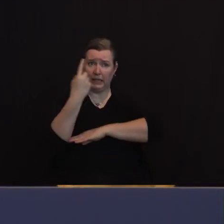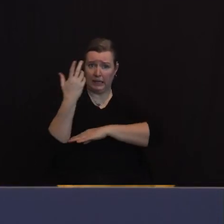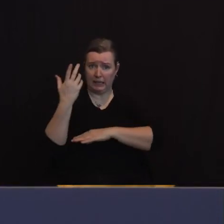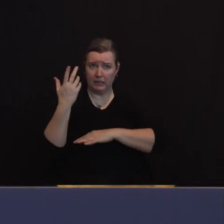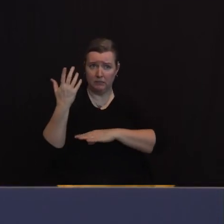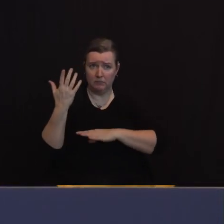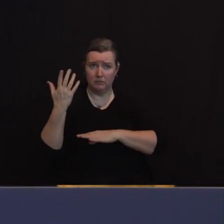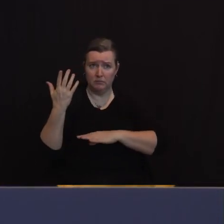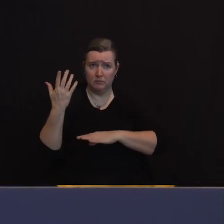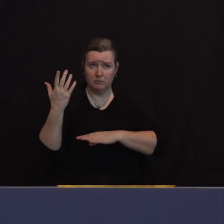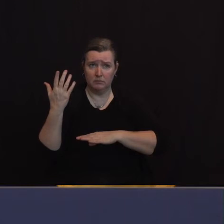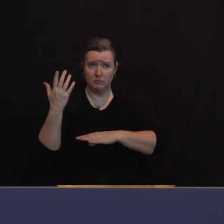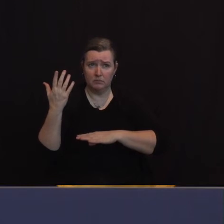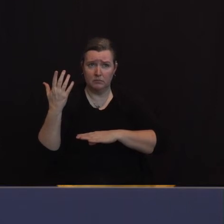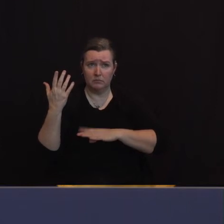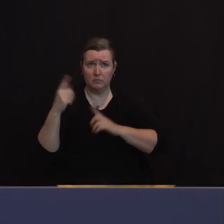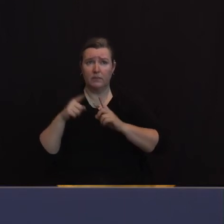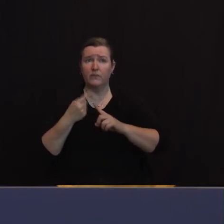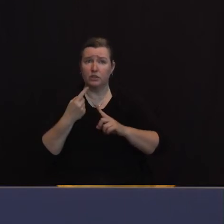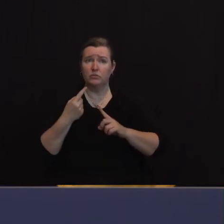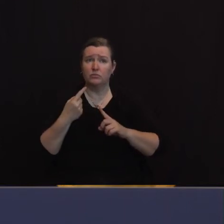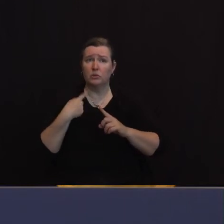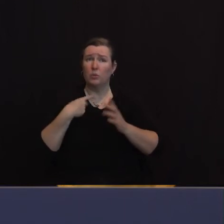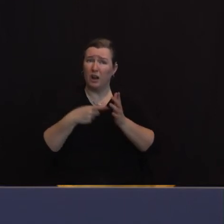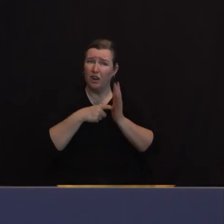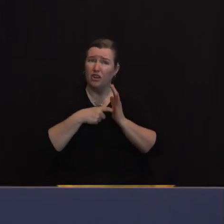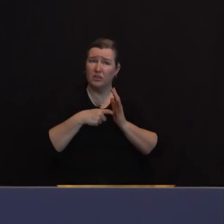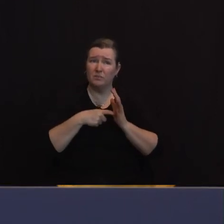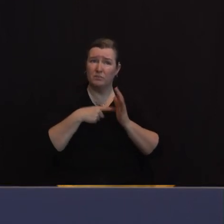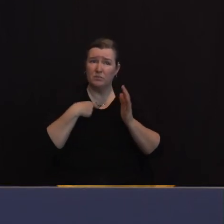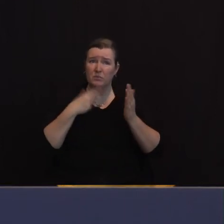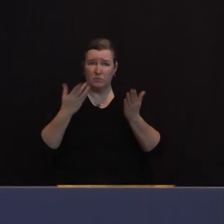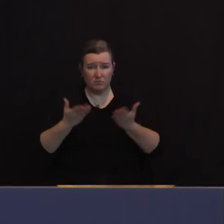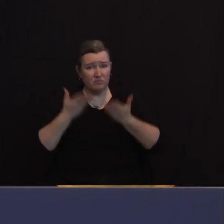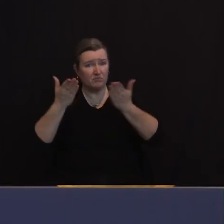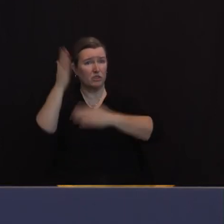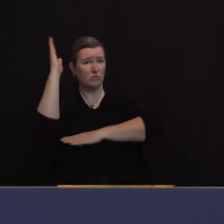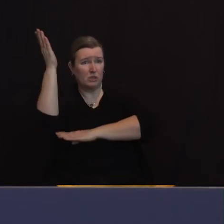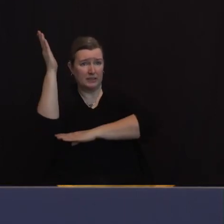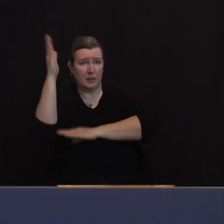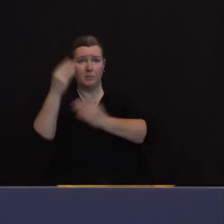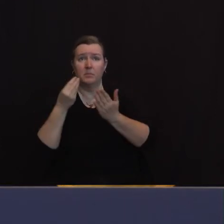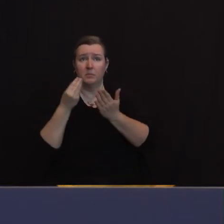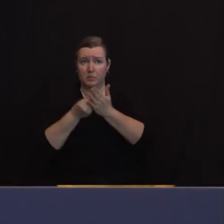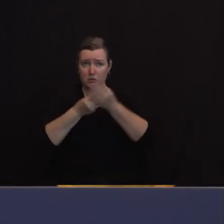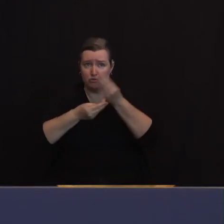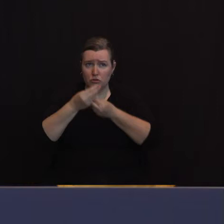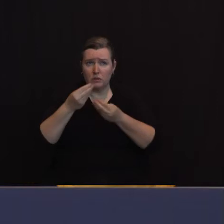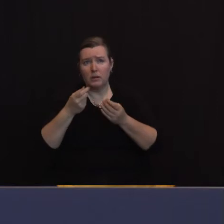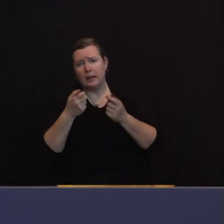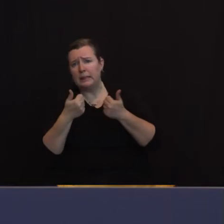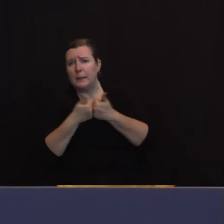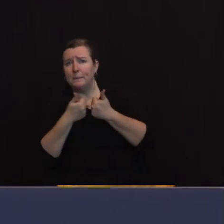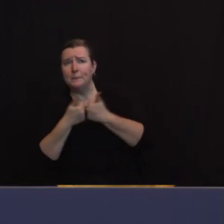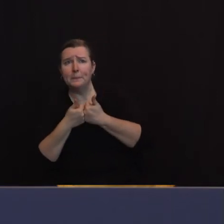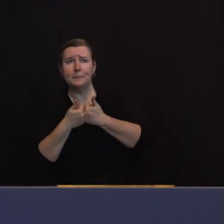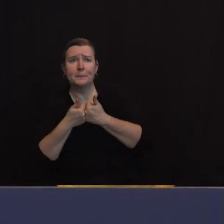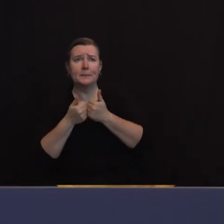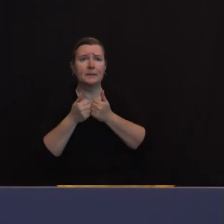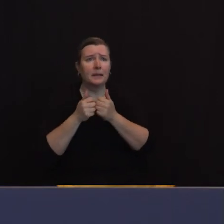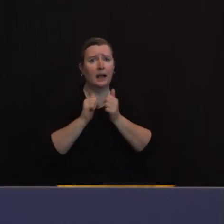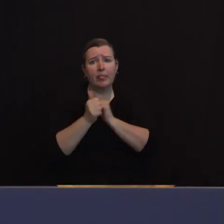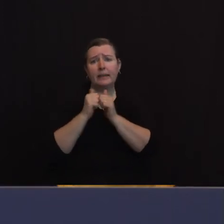first of all, I'm required to. It's a little bit like you're in the middle of an athletic contest, a game of some sort, and